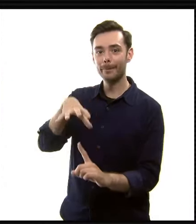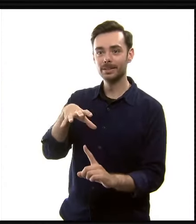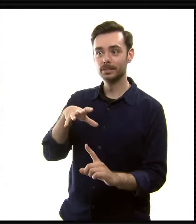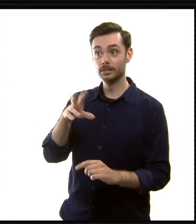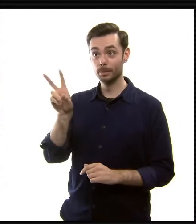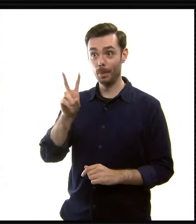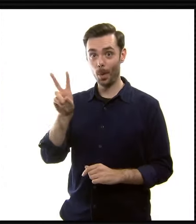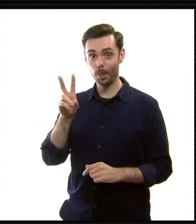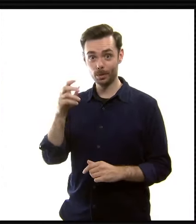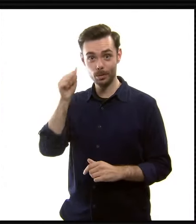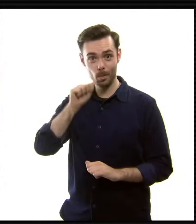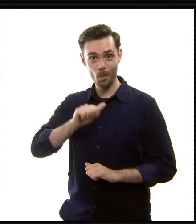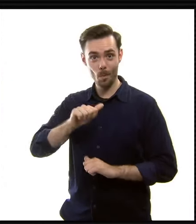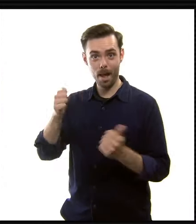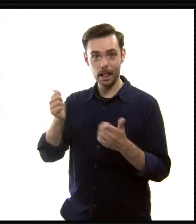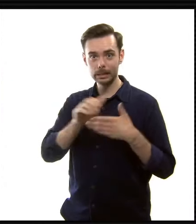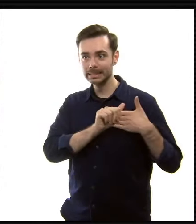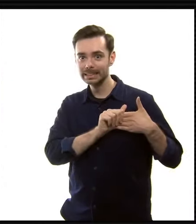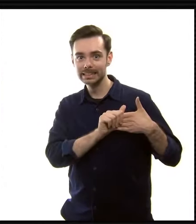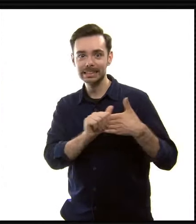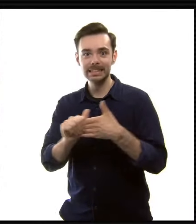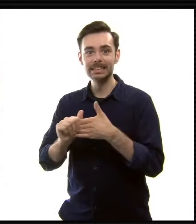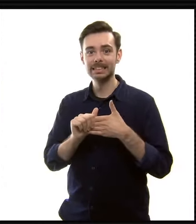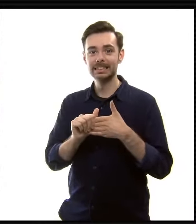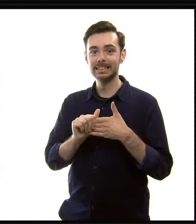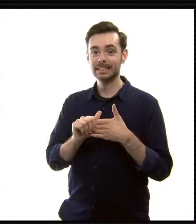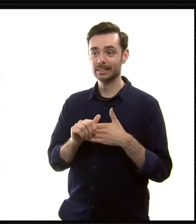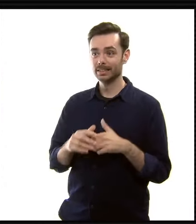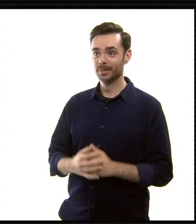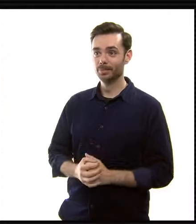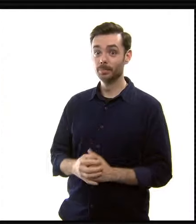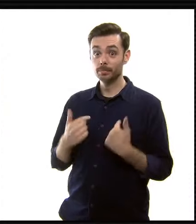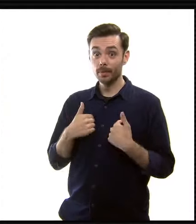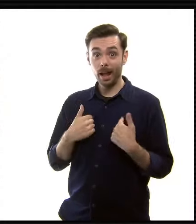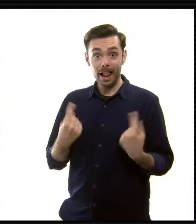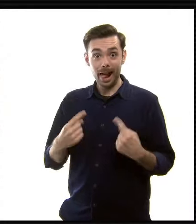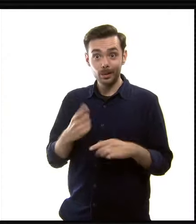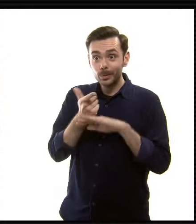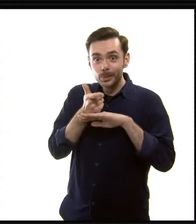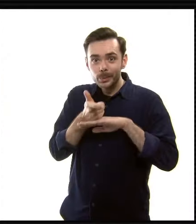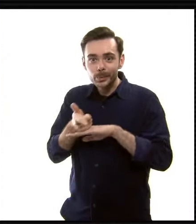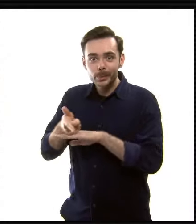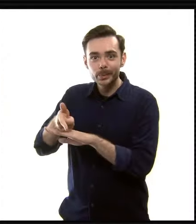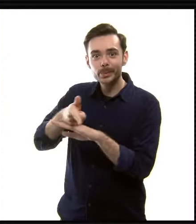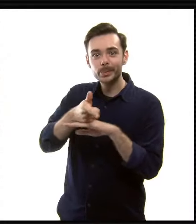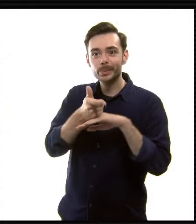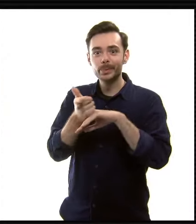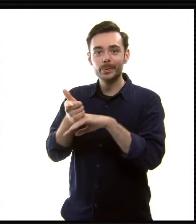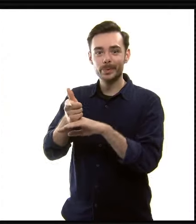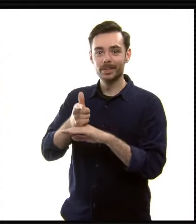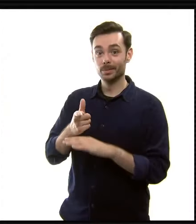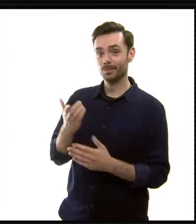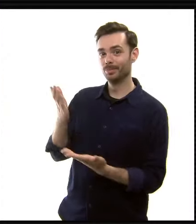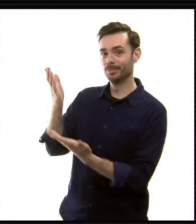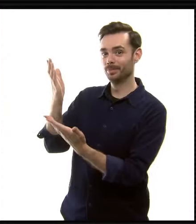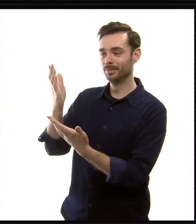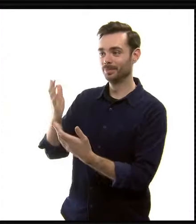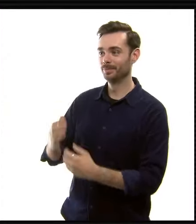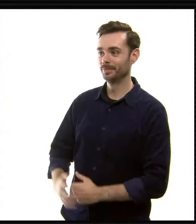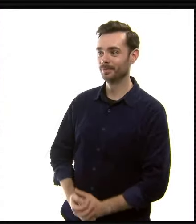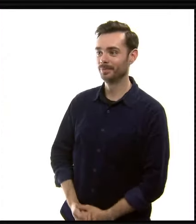we've been given rare, exclusive access to this incredibly special hidden part of the LEGO world. Watch this.